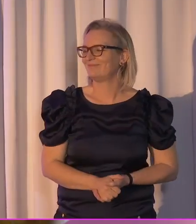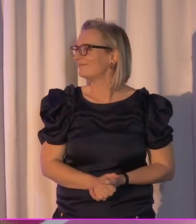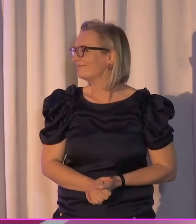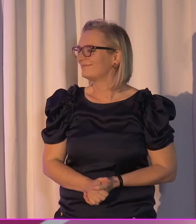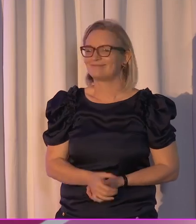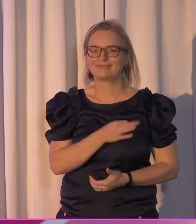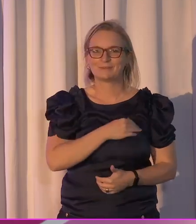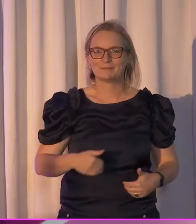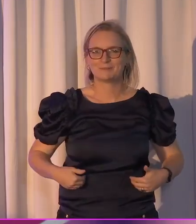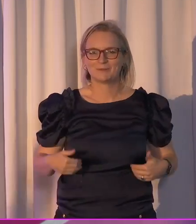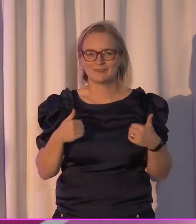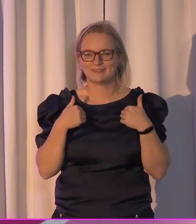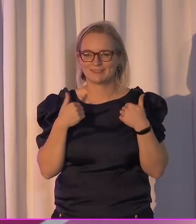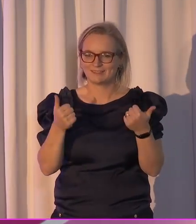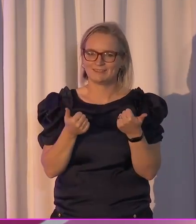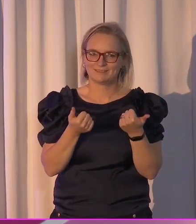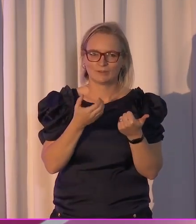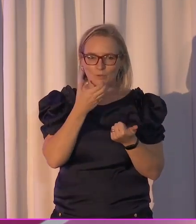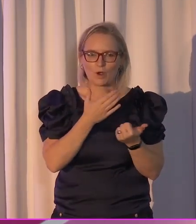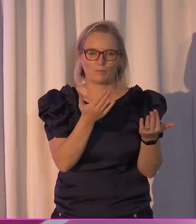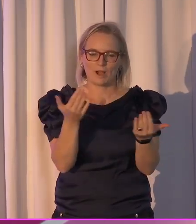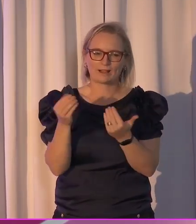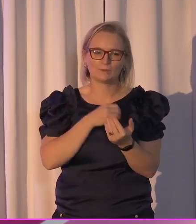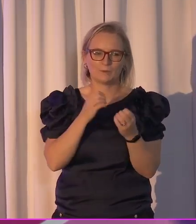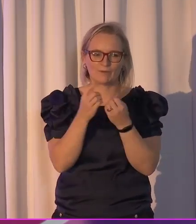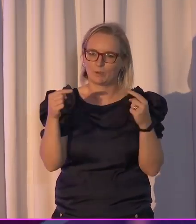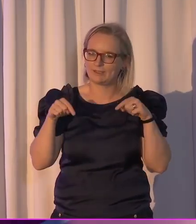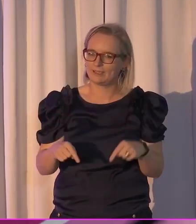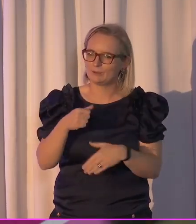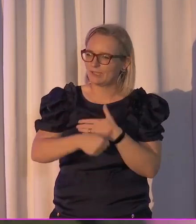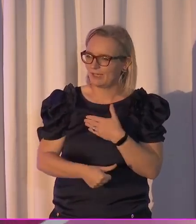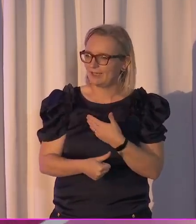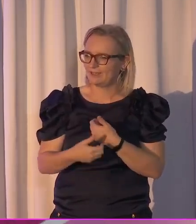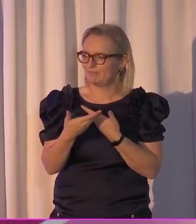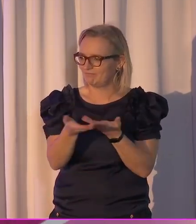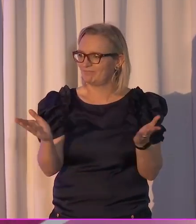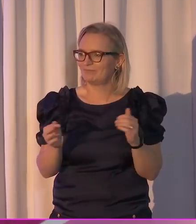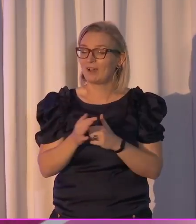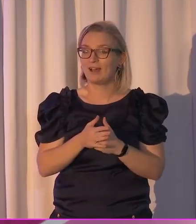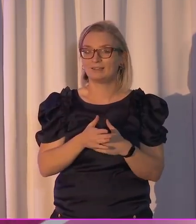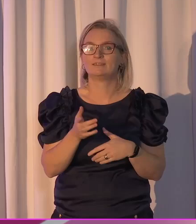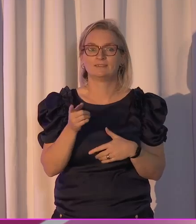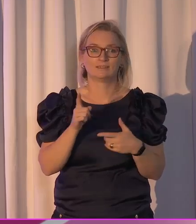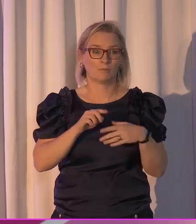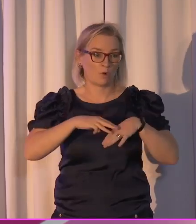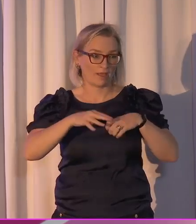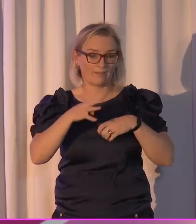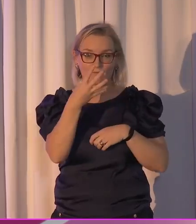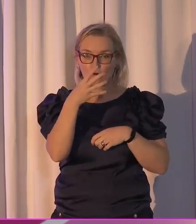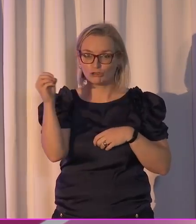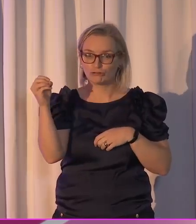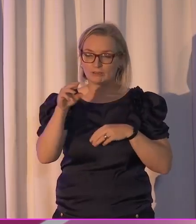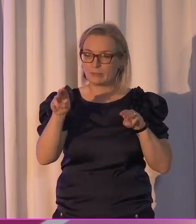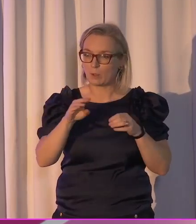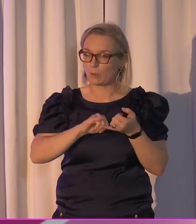Good morning to you all, and a very warm welcome to everybody who is here in the room and to the more than 400 people who we